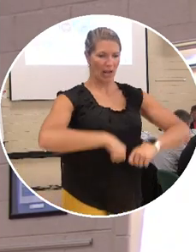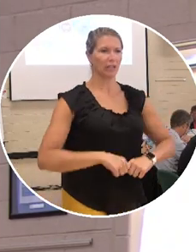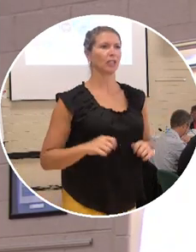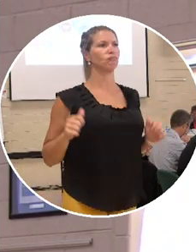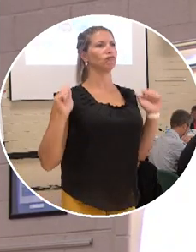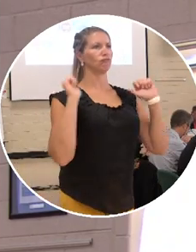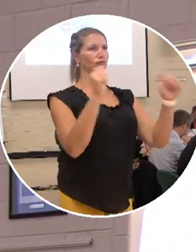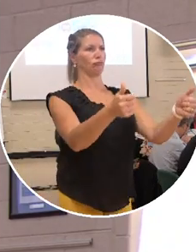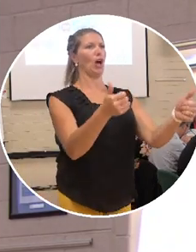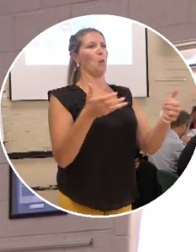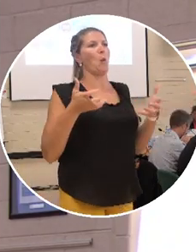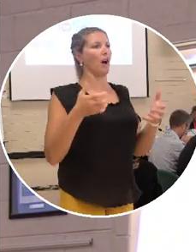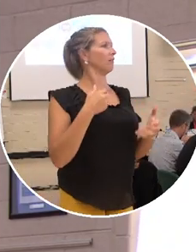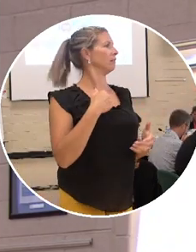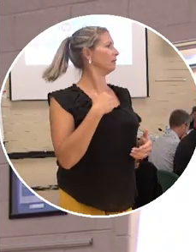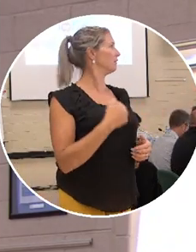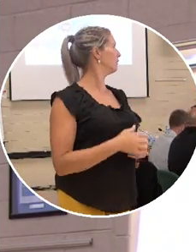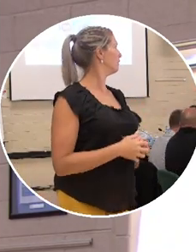WKRP.